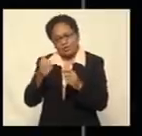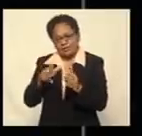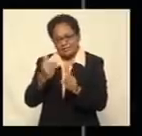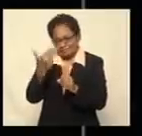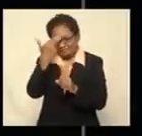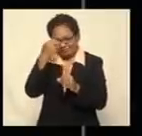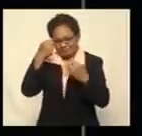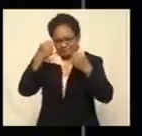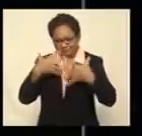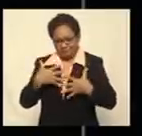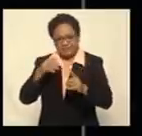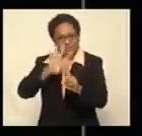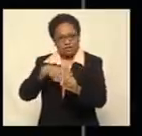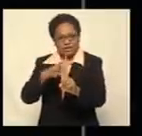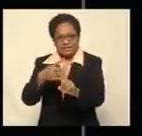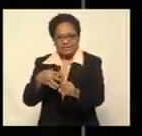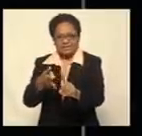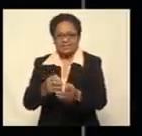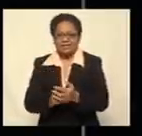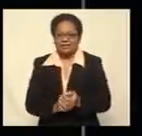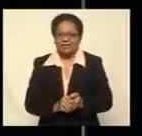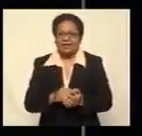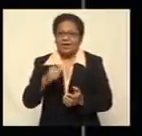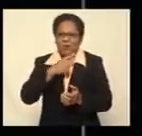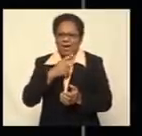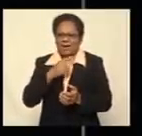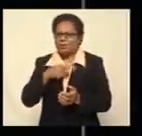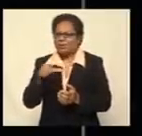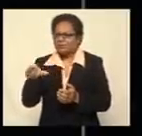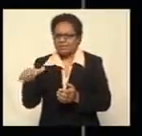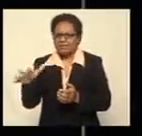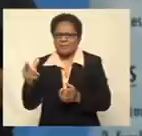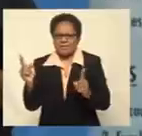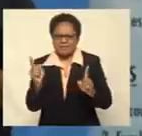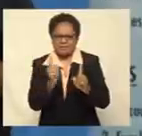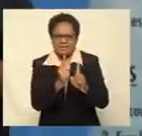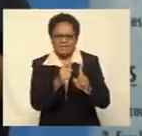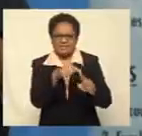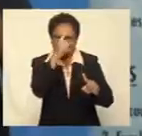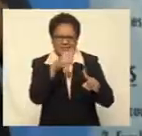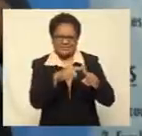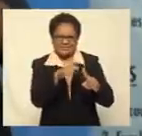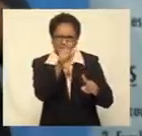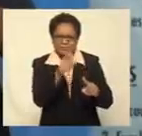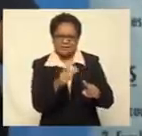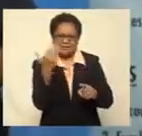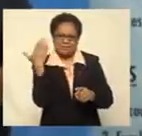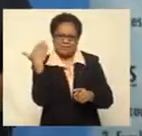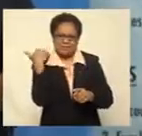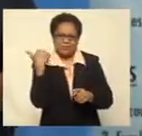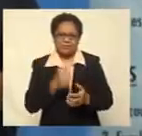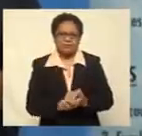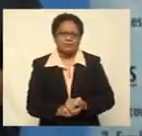forward as they may have come into contact with a COVID-19 patient. We've